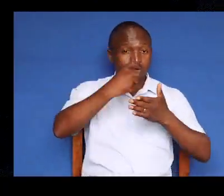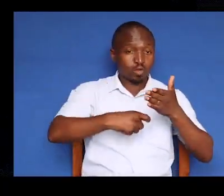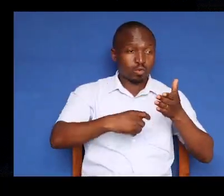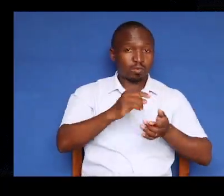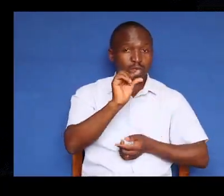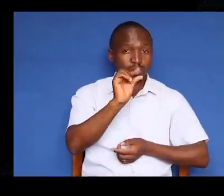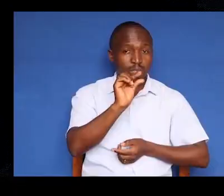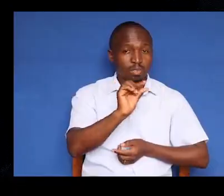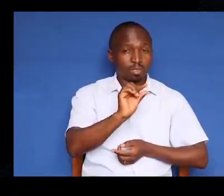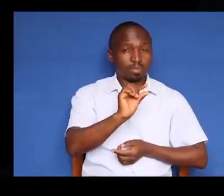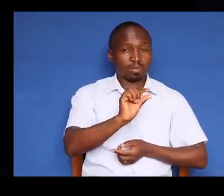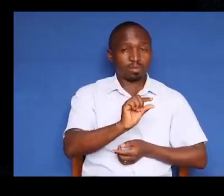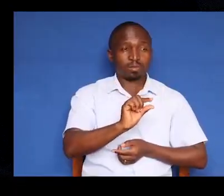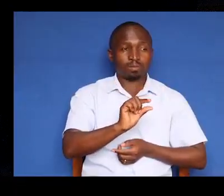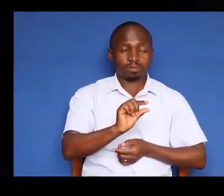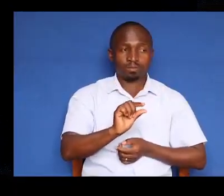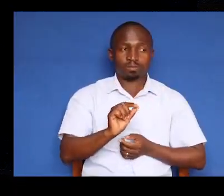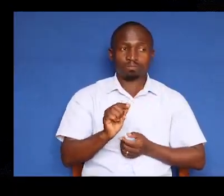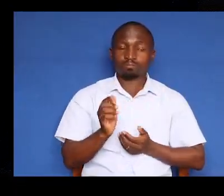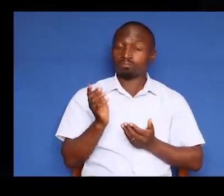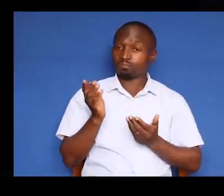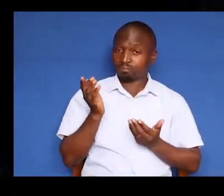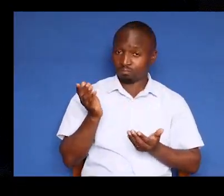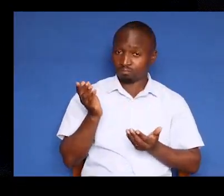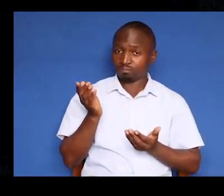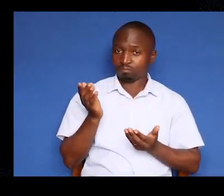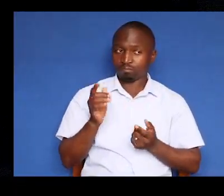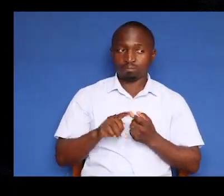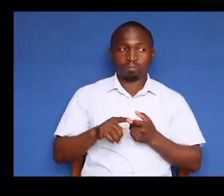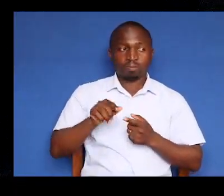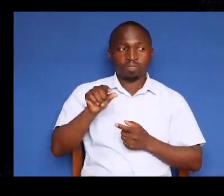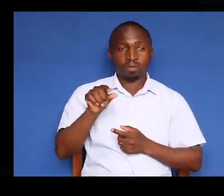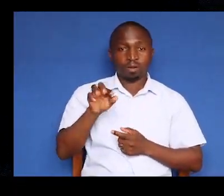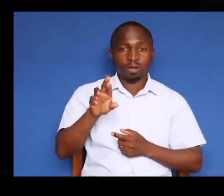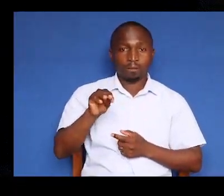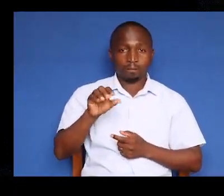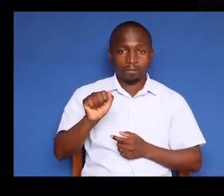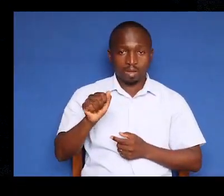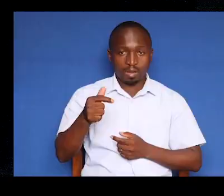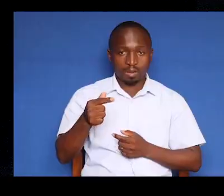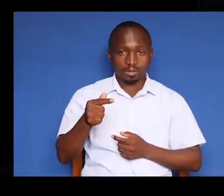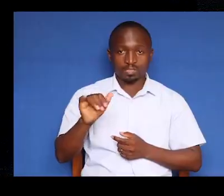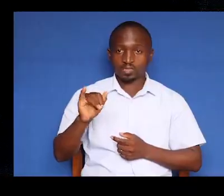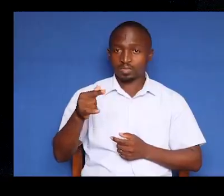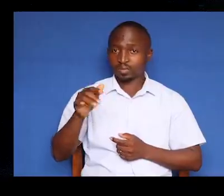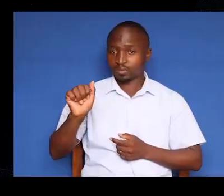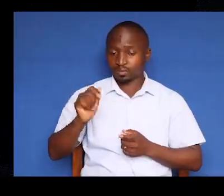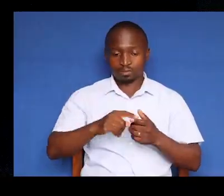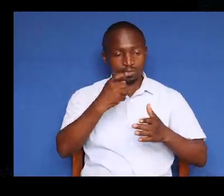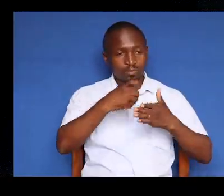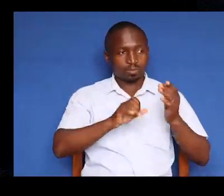rate is very low. And Ramatita is tax rate